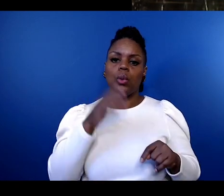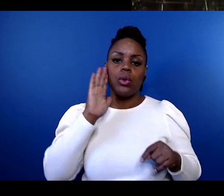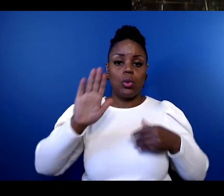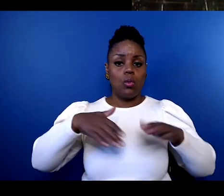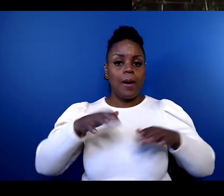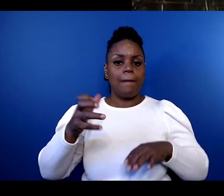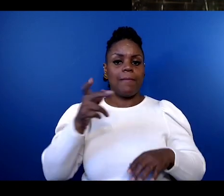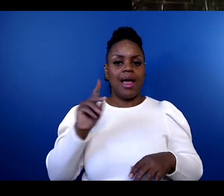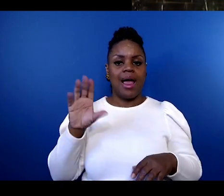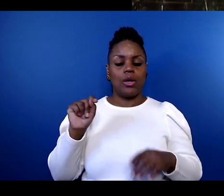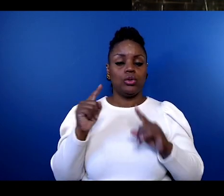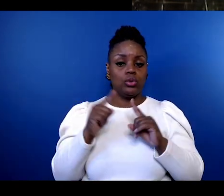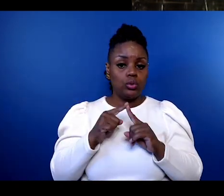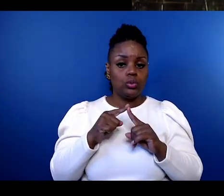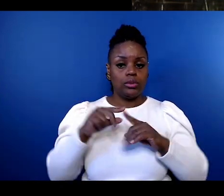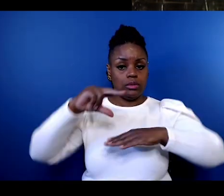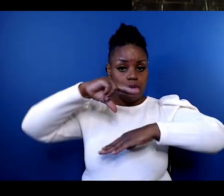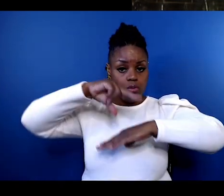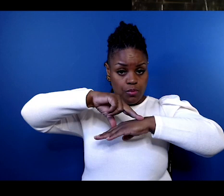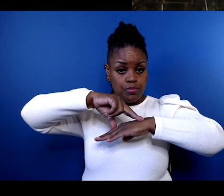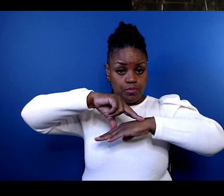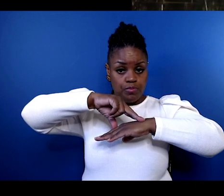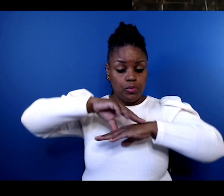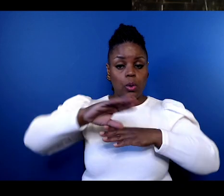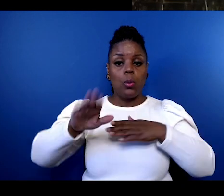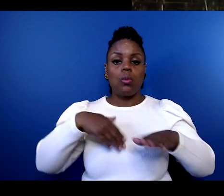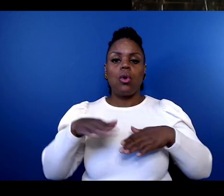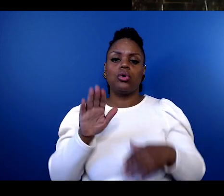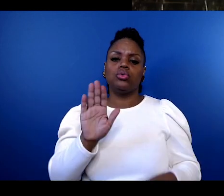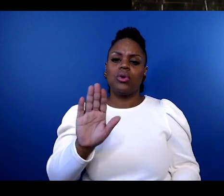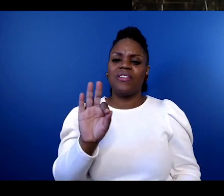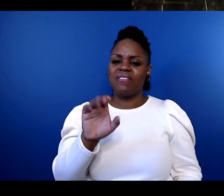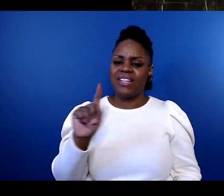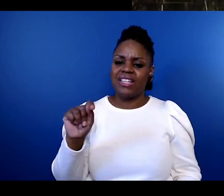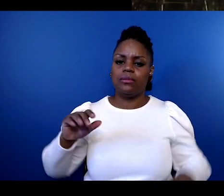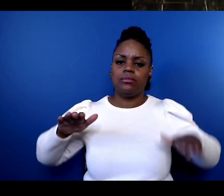And very slowly lower the knees down to your mat. Take your time.